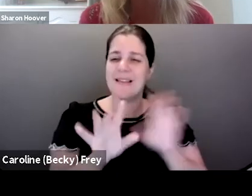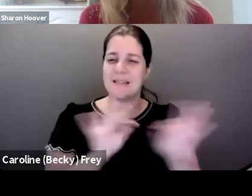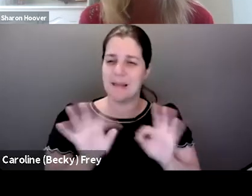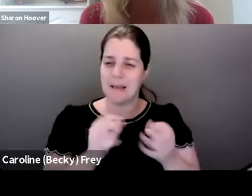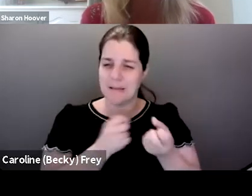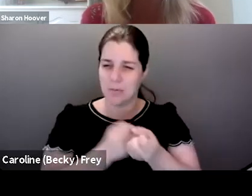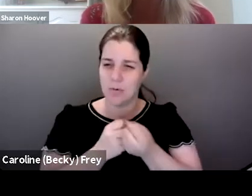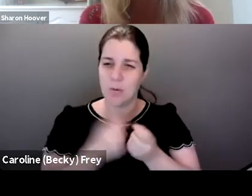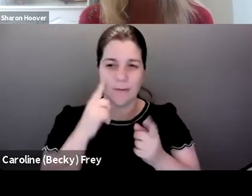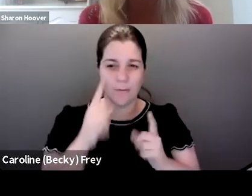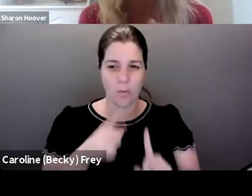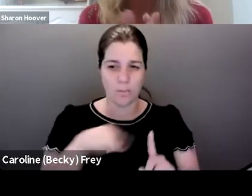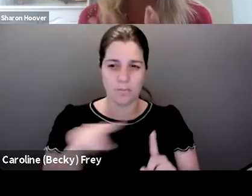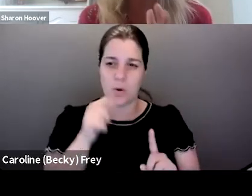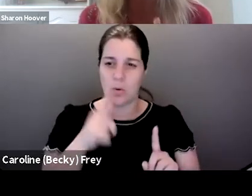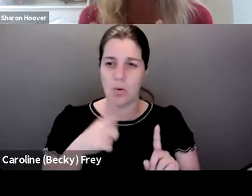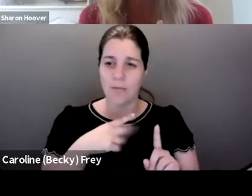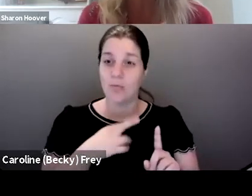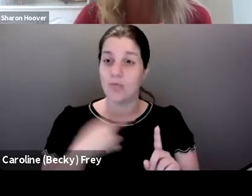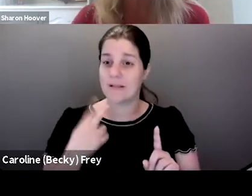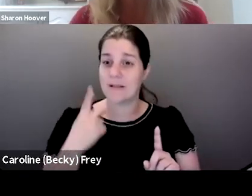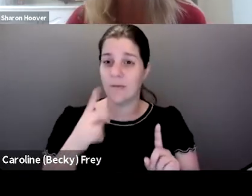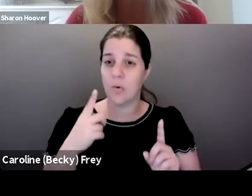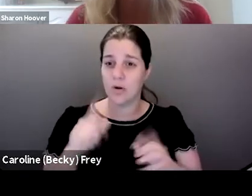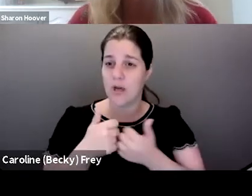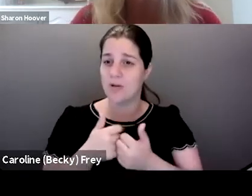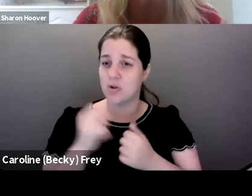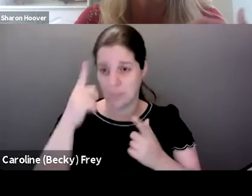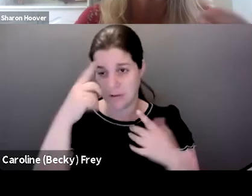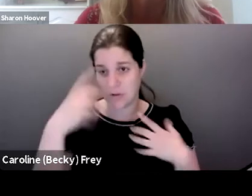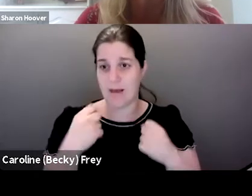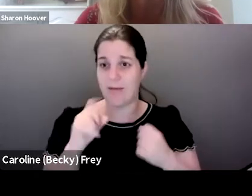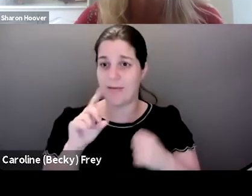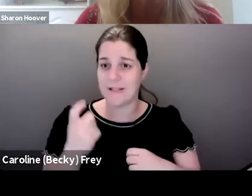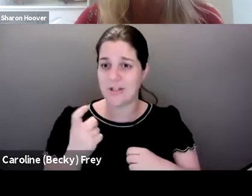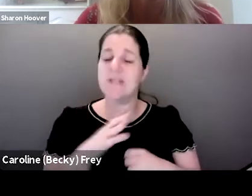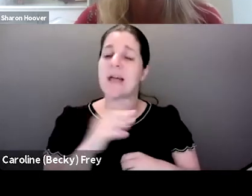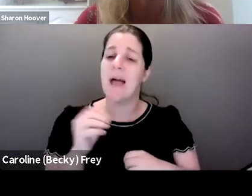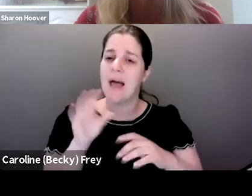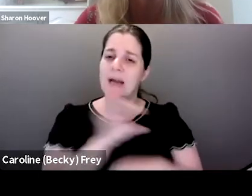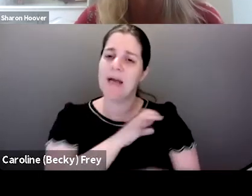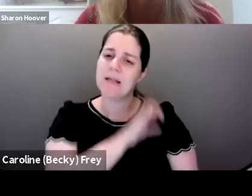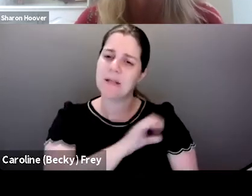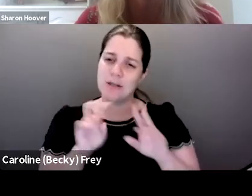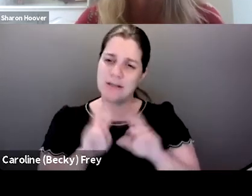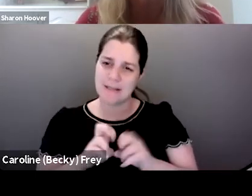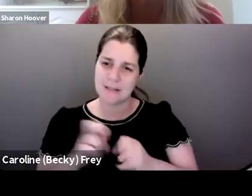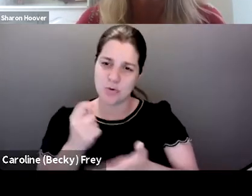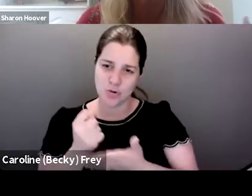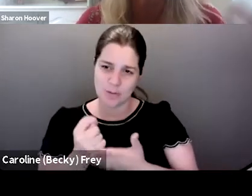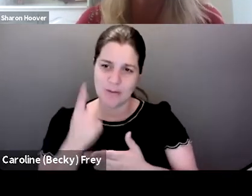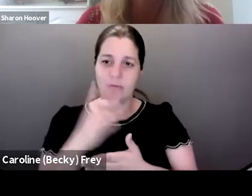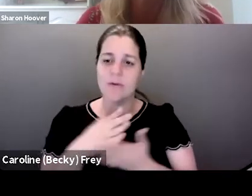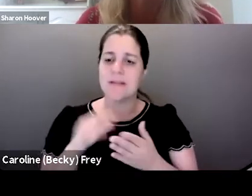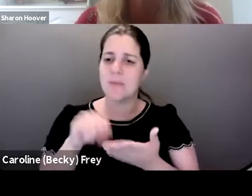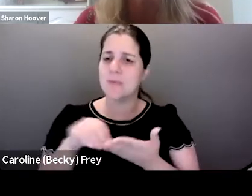health conditions or challenges, and then indicated early intervention services such as clinical assessment or treatment for students